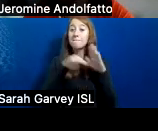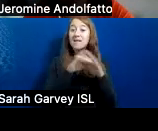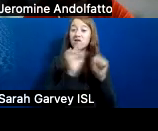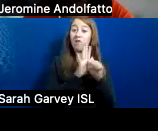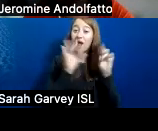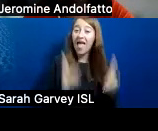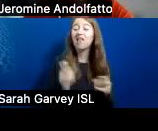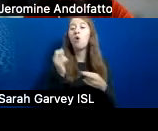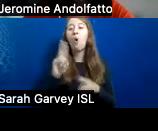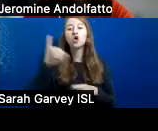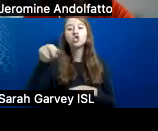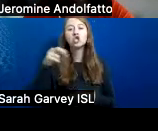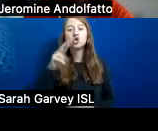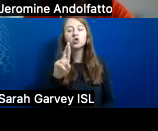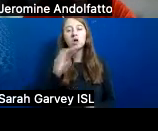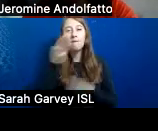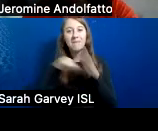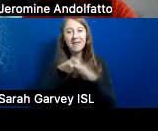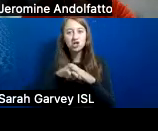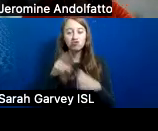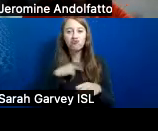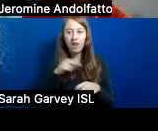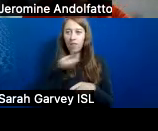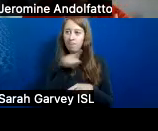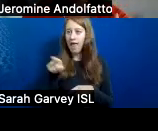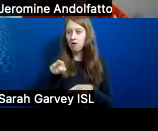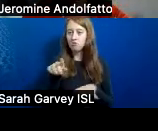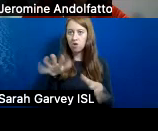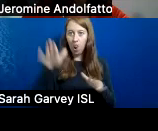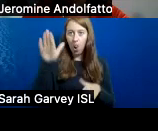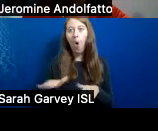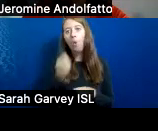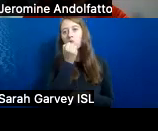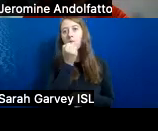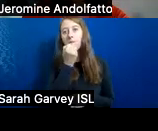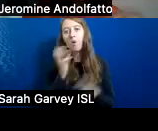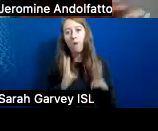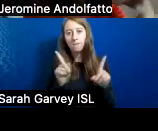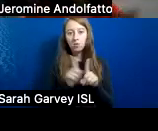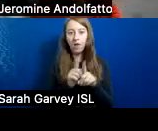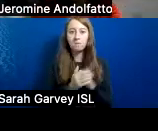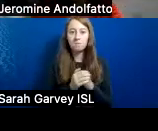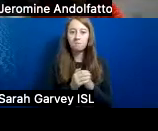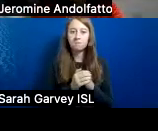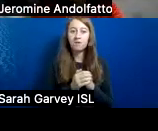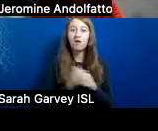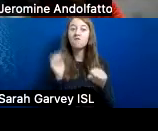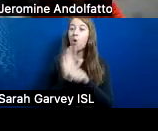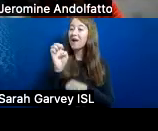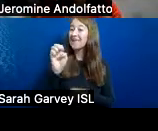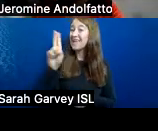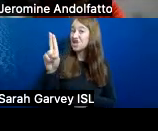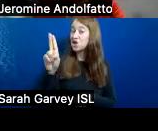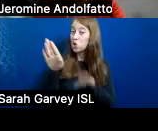4 out of 10 that were women too. And if you look at horizontal segregation, looking at the EU level, for instance,